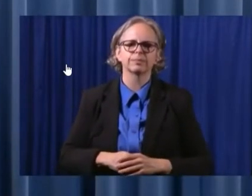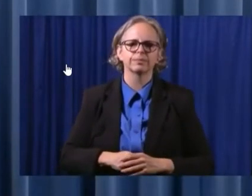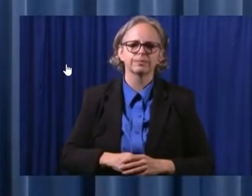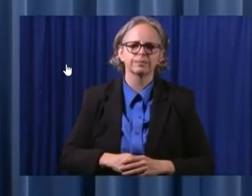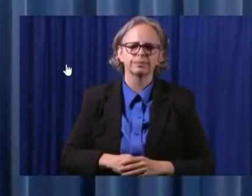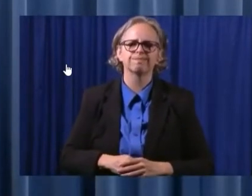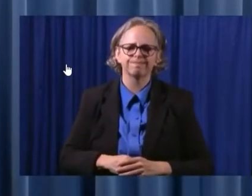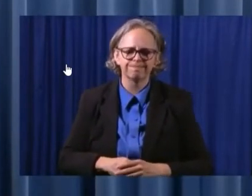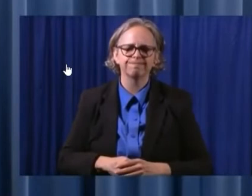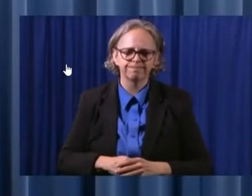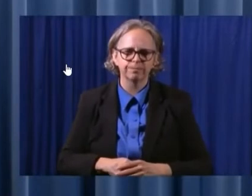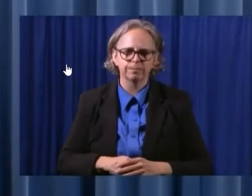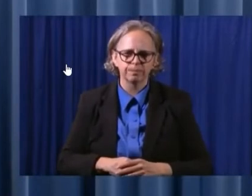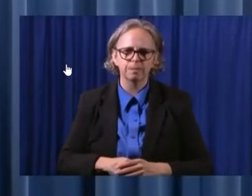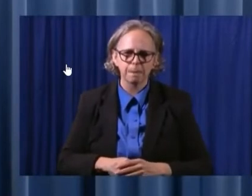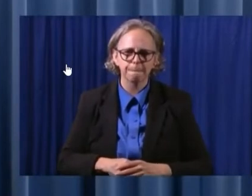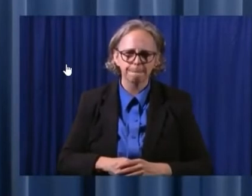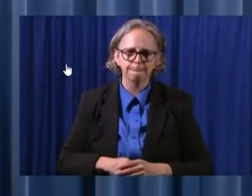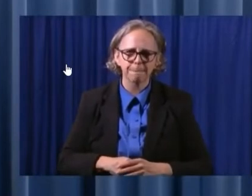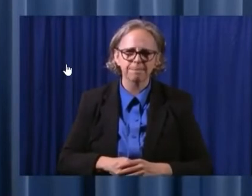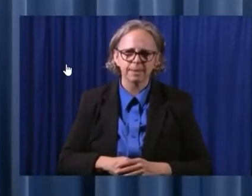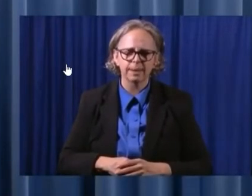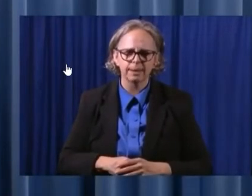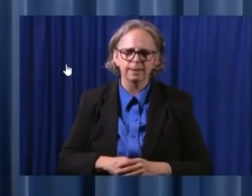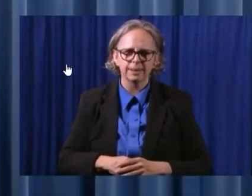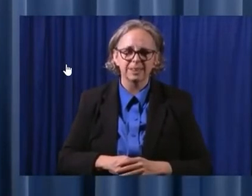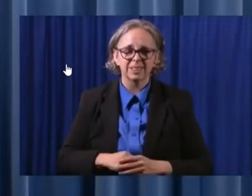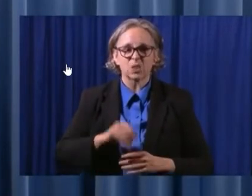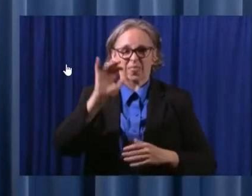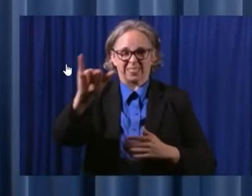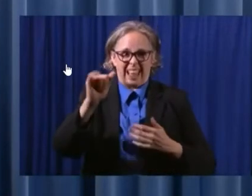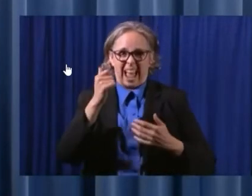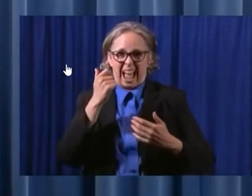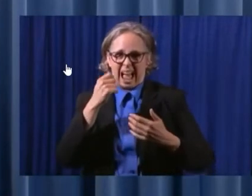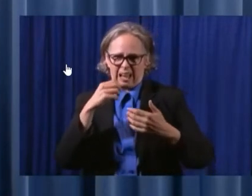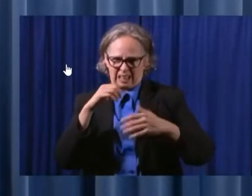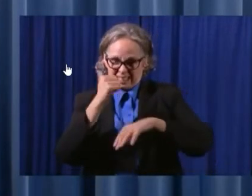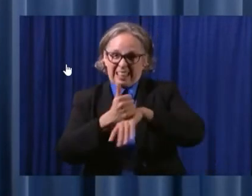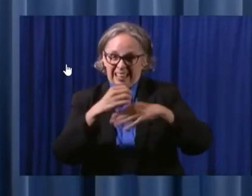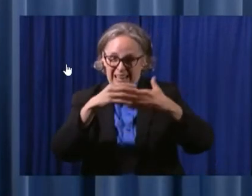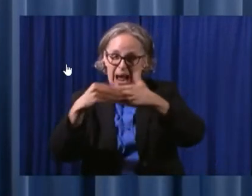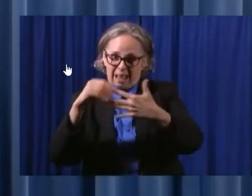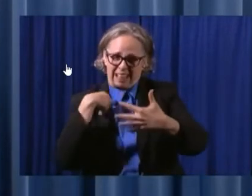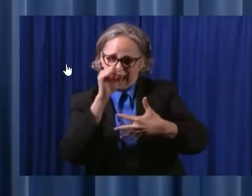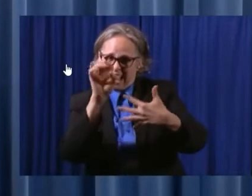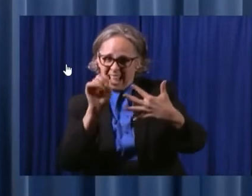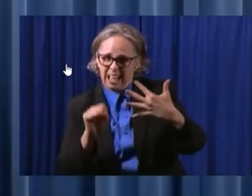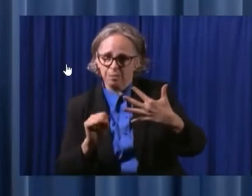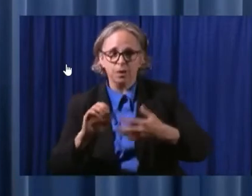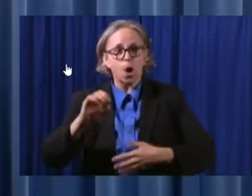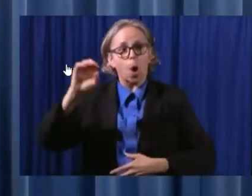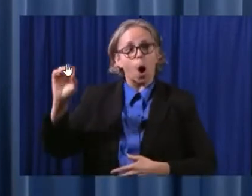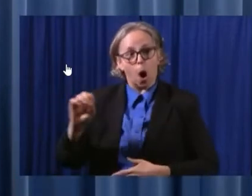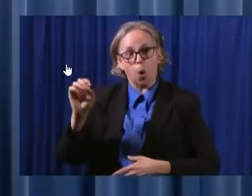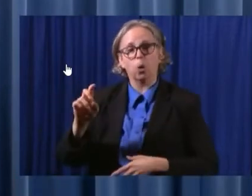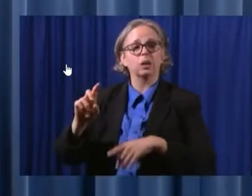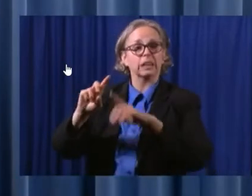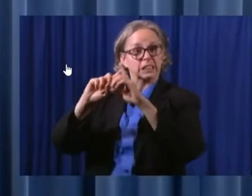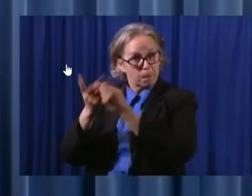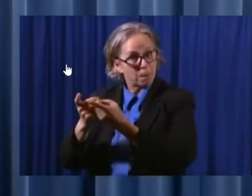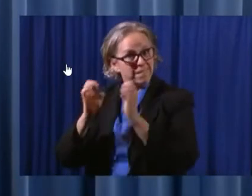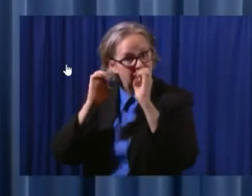To assist the schools in our efforts to implement our 5 guidelines, the Ohio Department of Education has created a document. Again, I held it